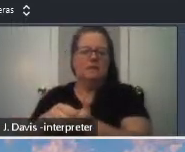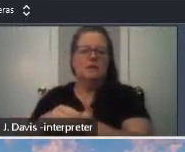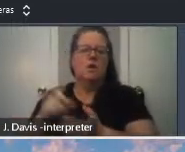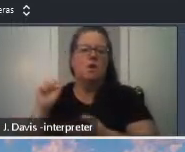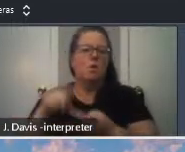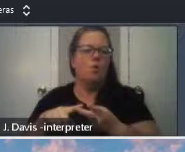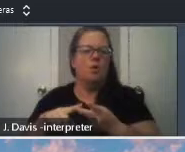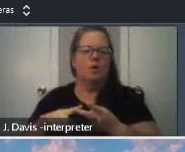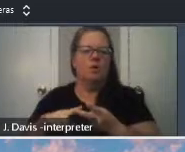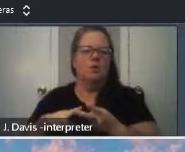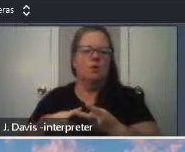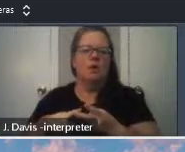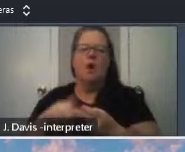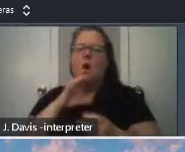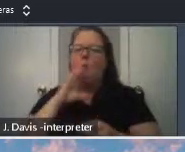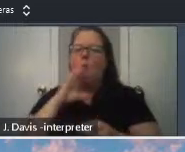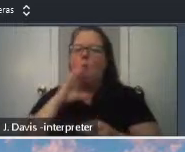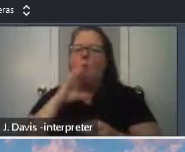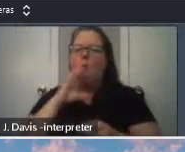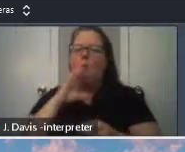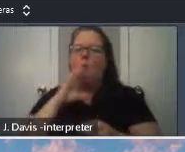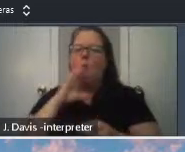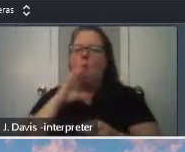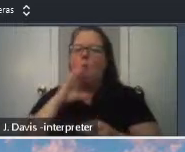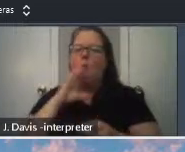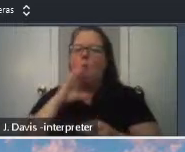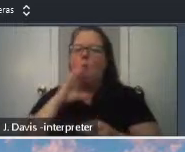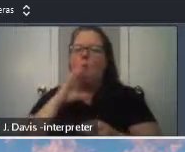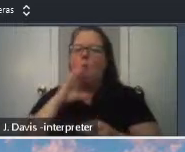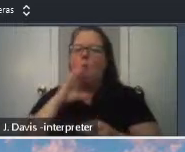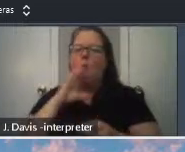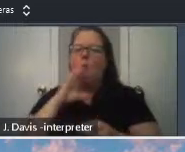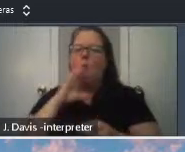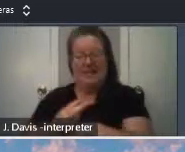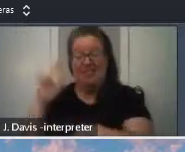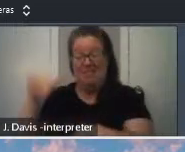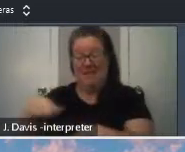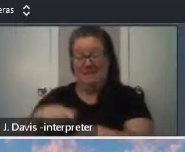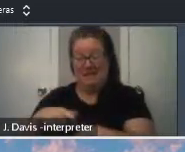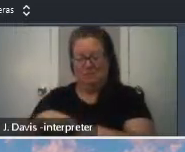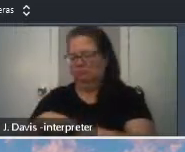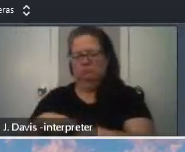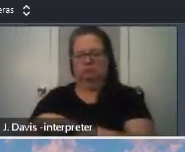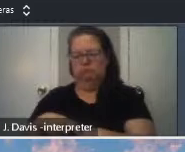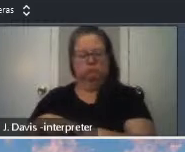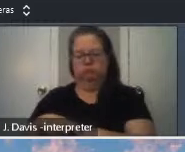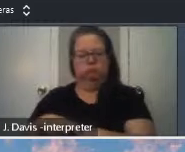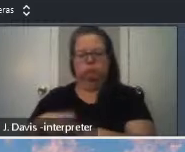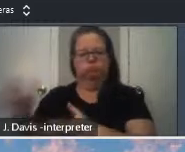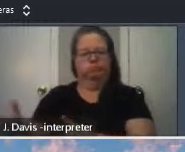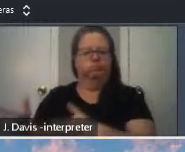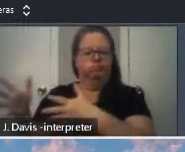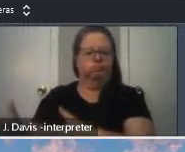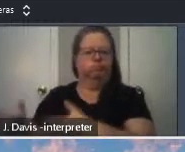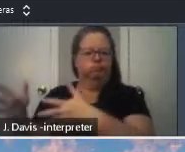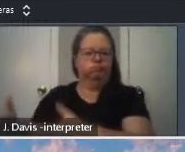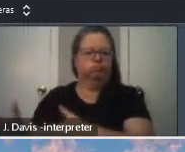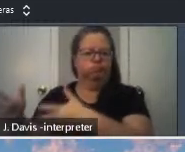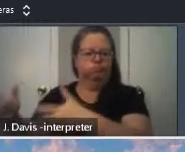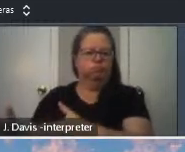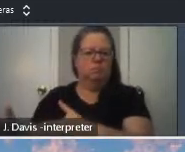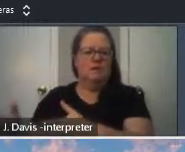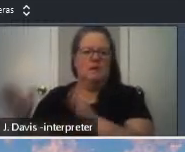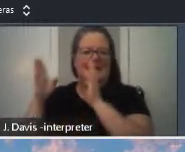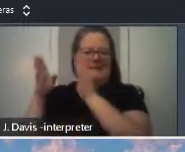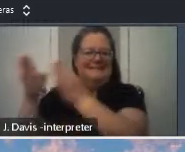back when, whether they could be reused. Okay. Those, in that case, those are dormant and vacant, narrow